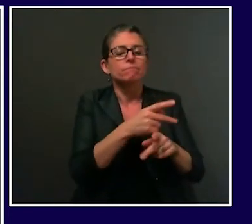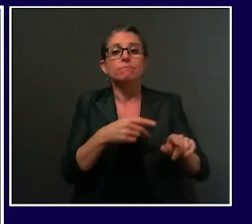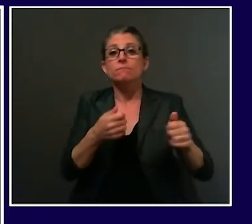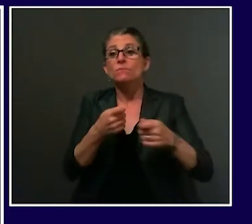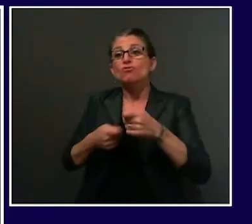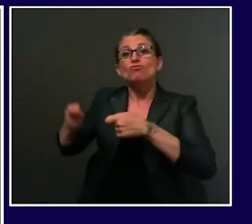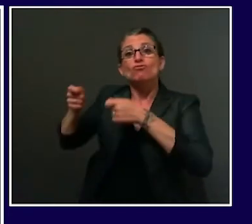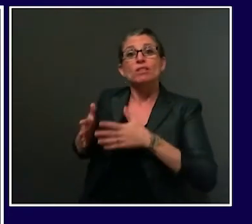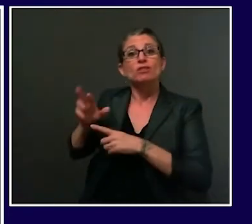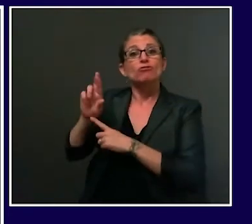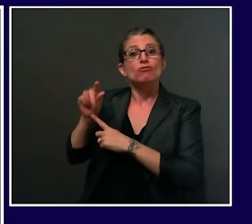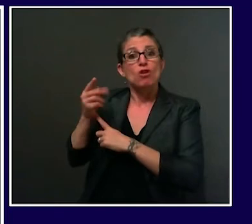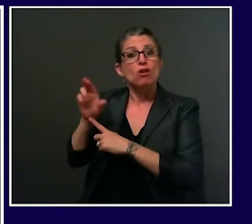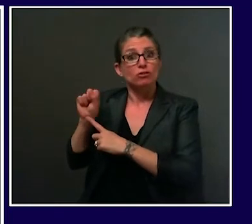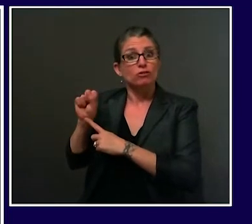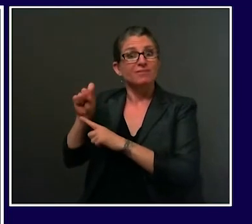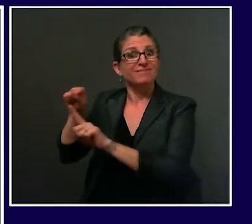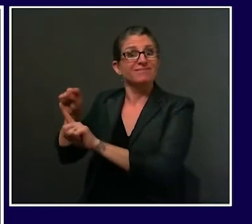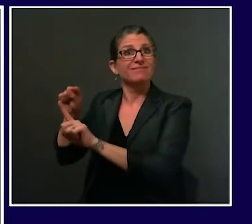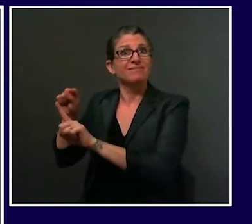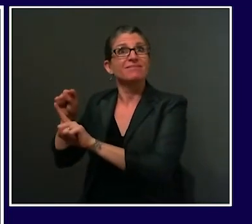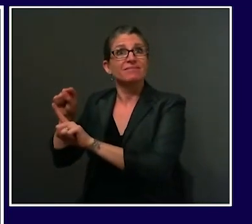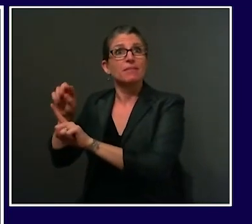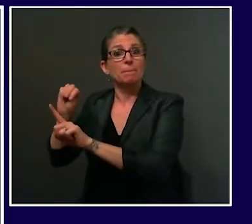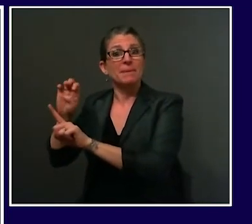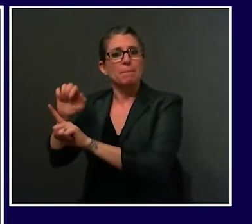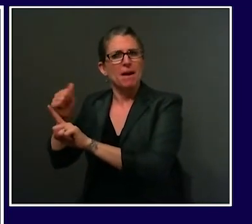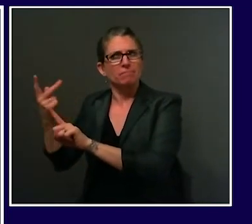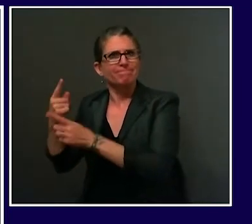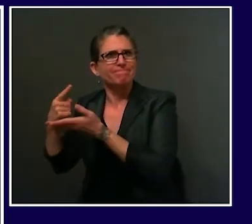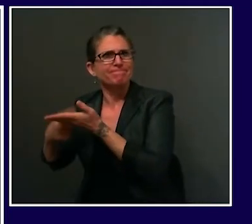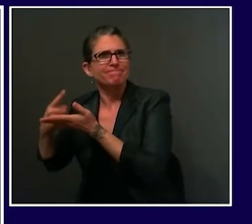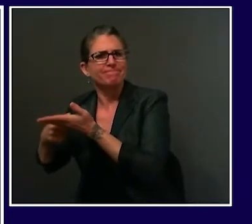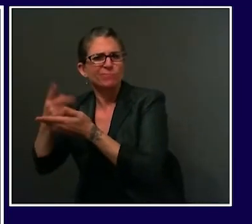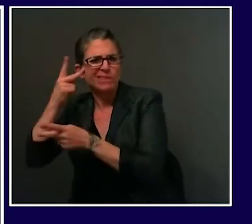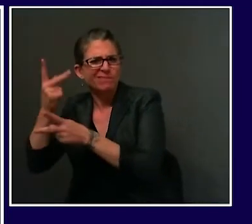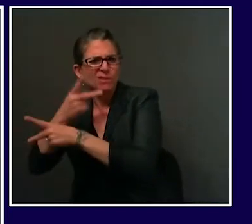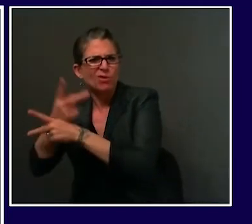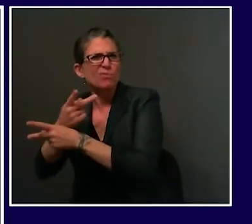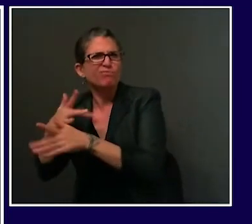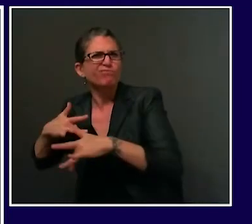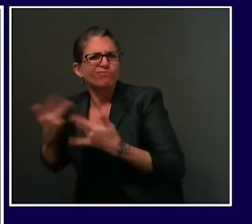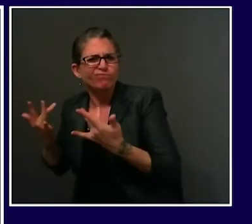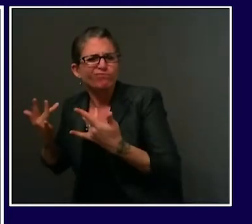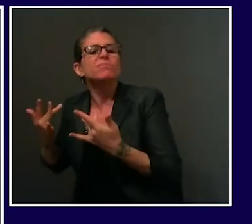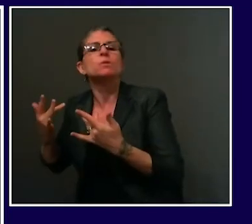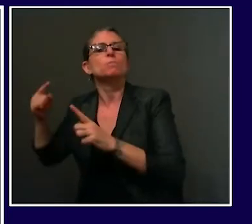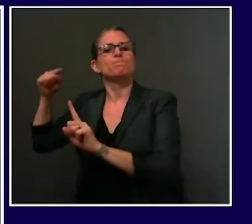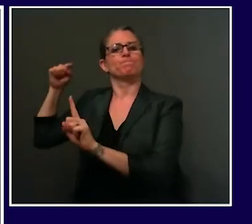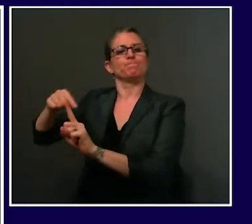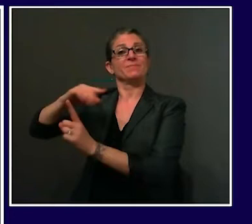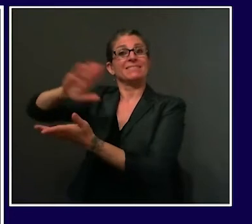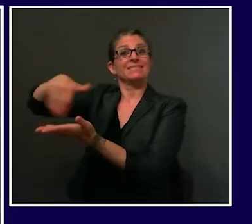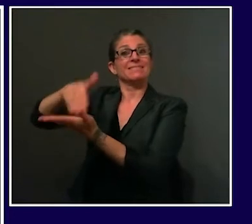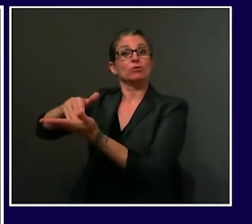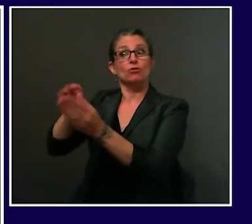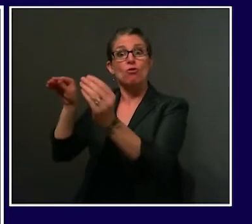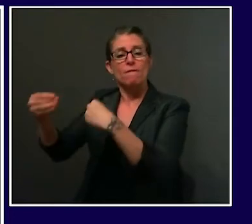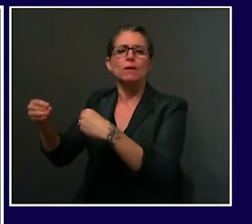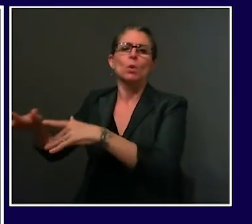undertake additional efforts at the MEMA location to provide additional safety. For example, deep cleaning, as well